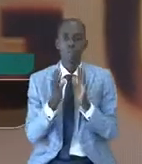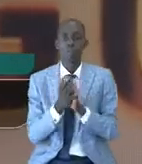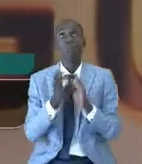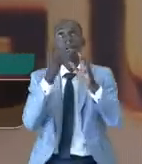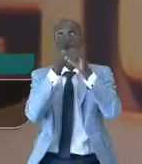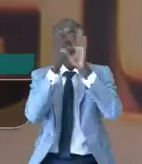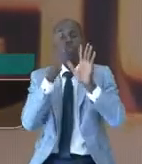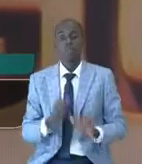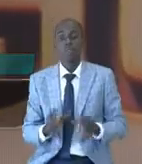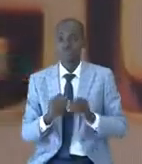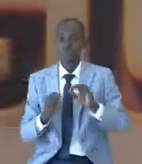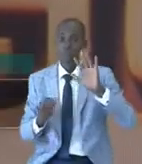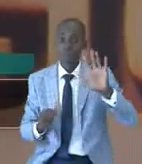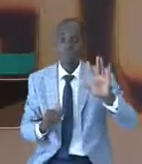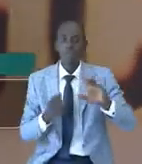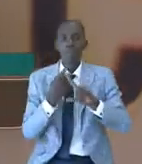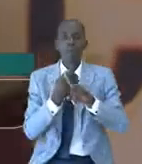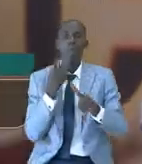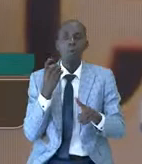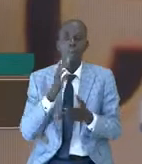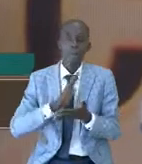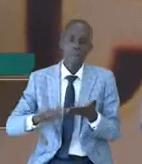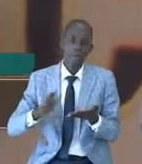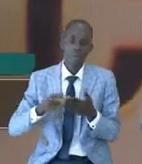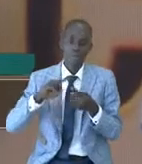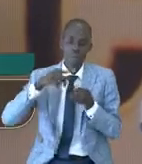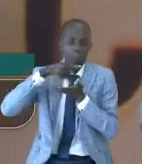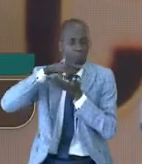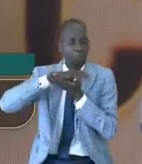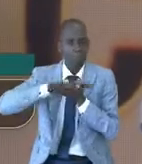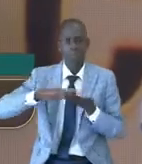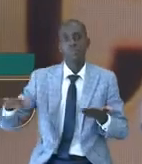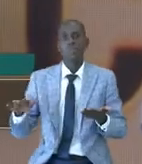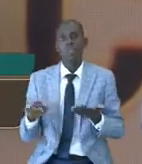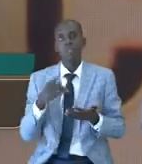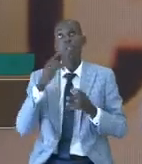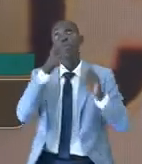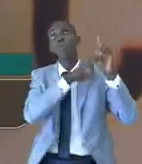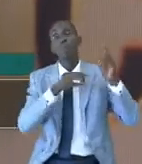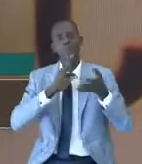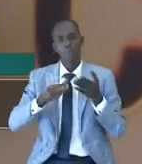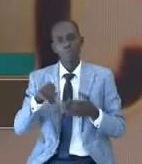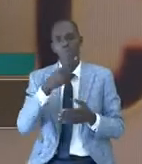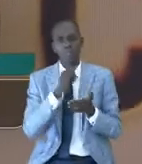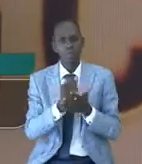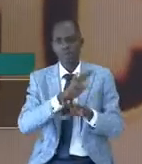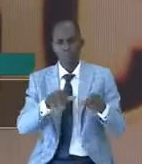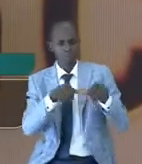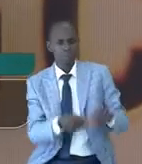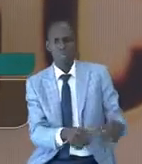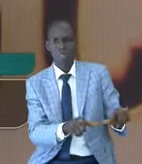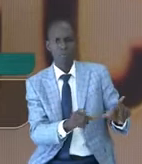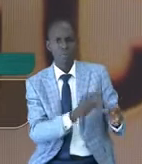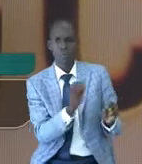from pardon to purity. He pardons you. And then he says, you'll not stay at that level. He'll take